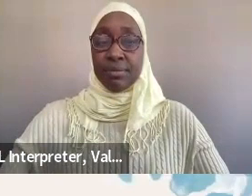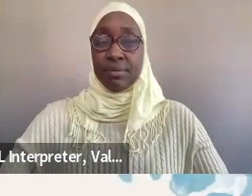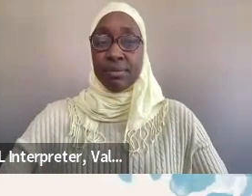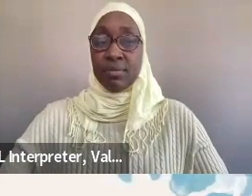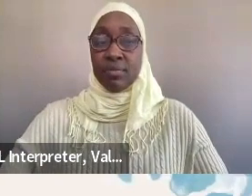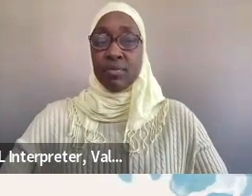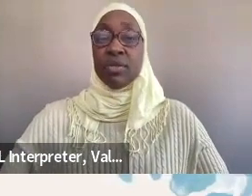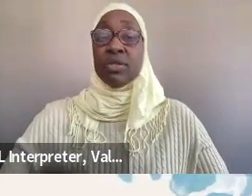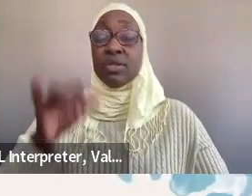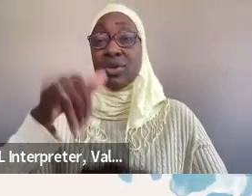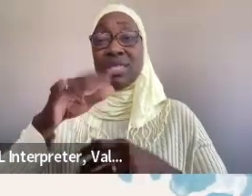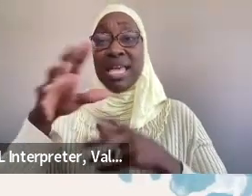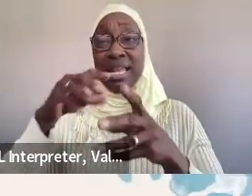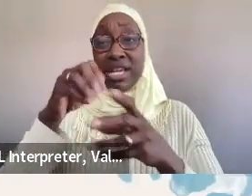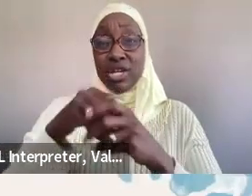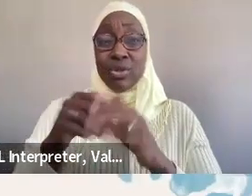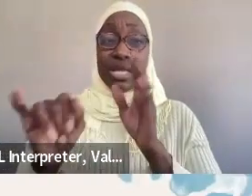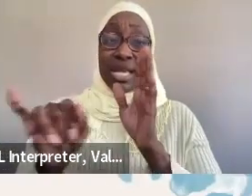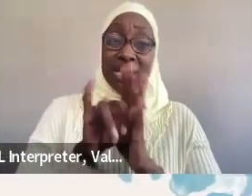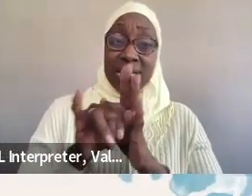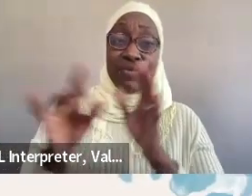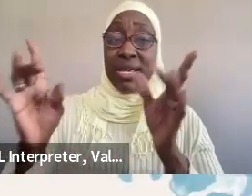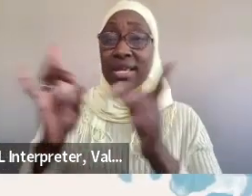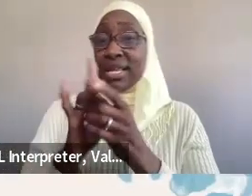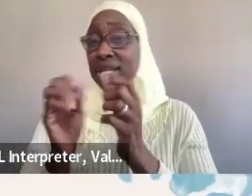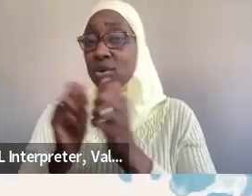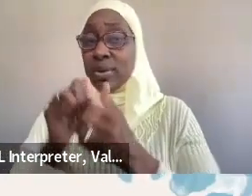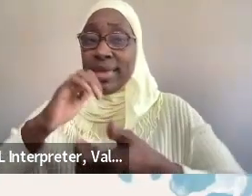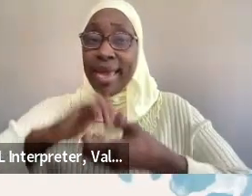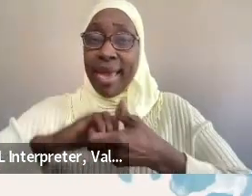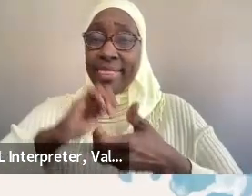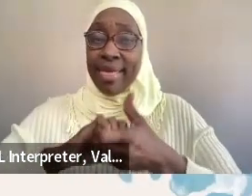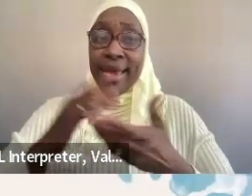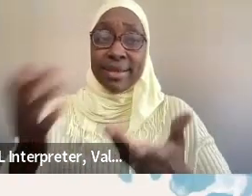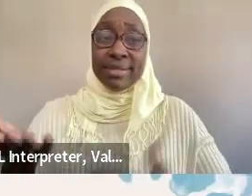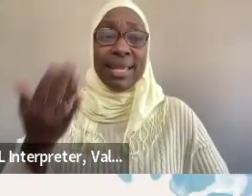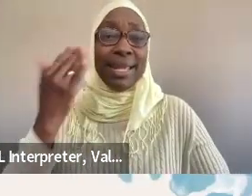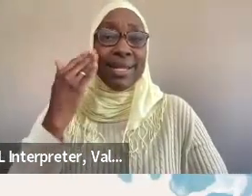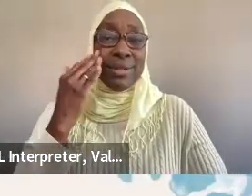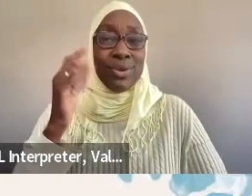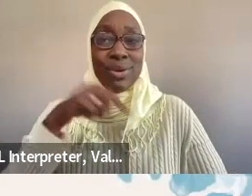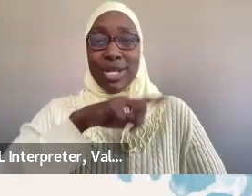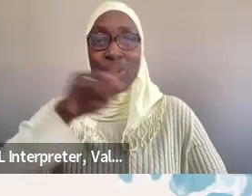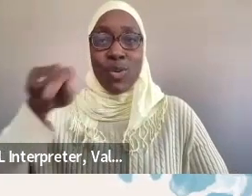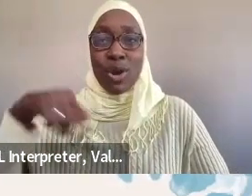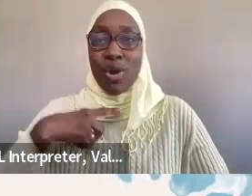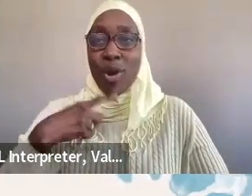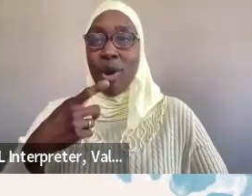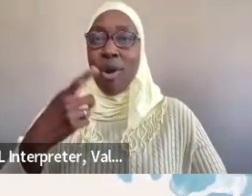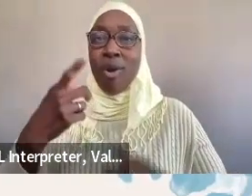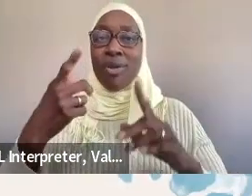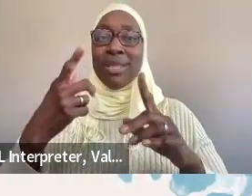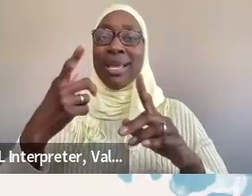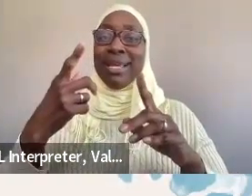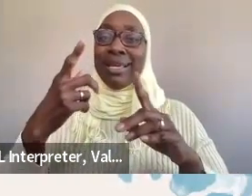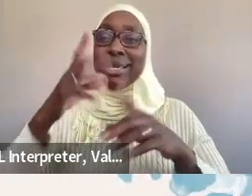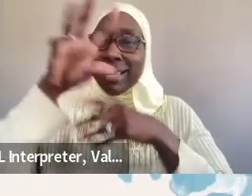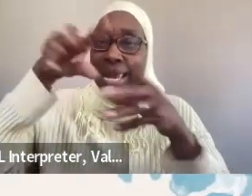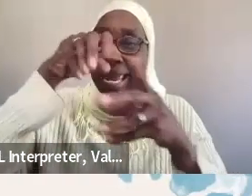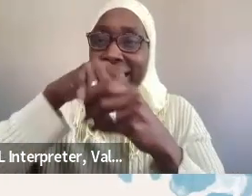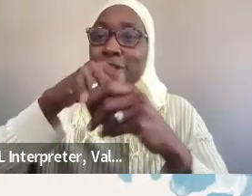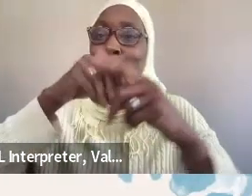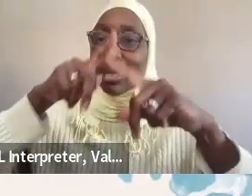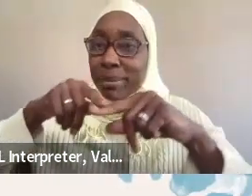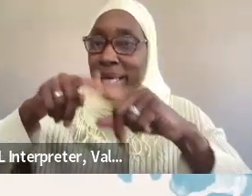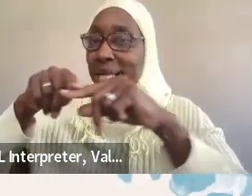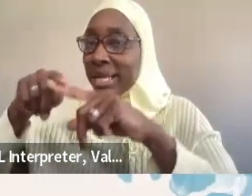know, identifying and bonding and like creating connections with allies, and recognizing that we are all interdependent. And so, like, you know, it really